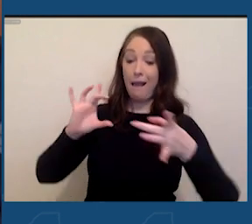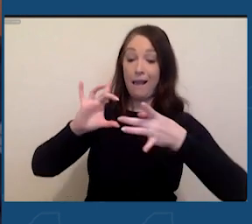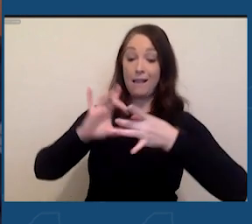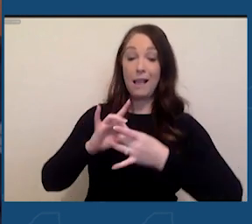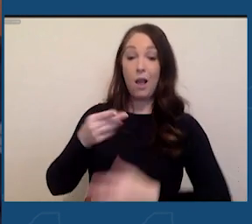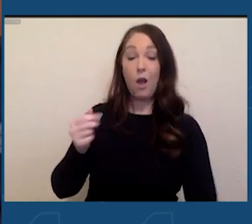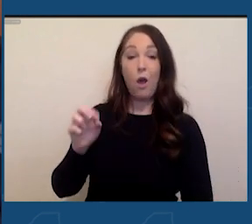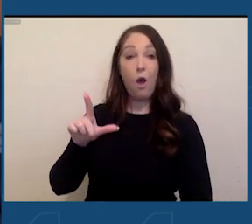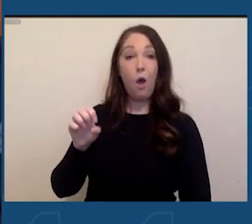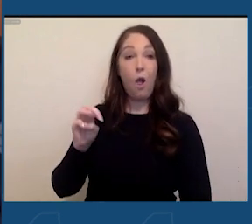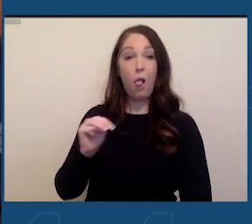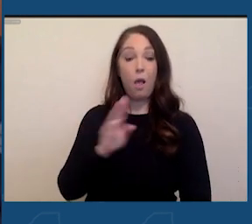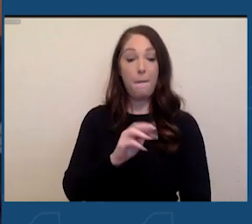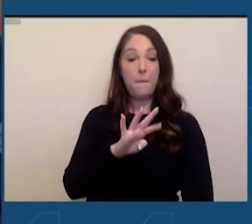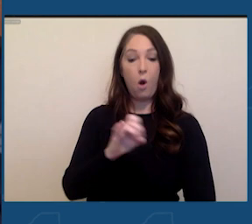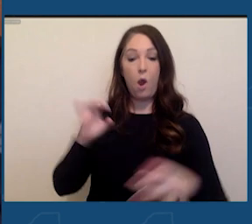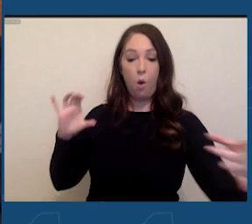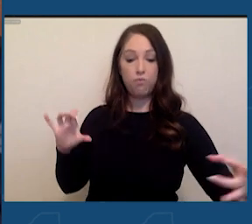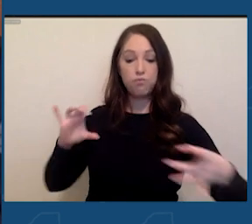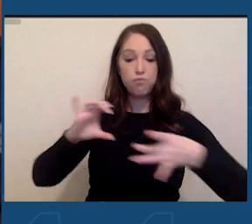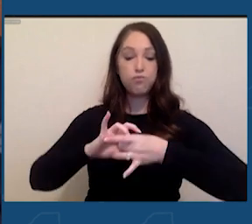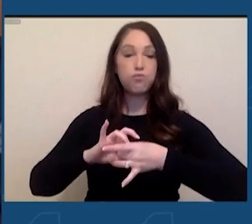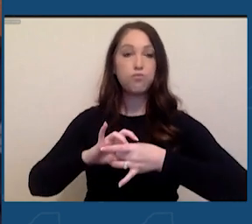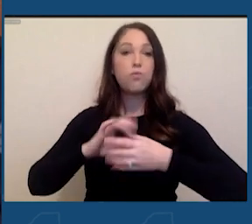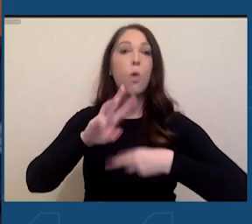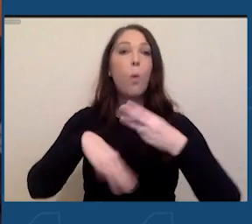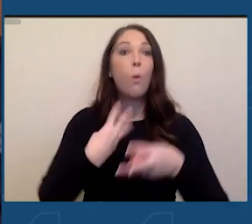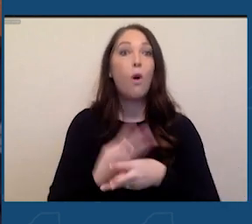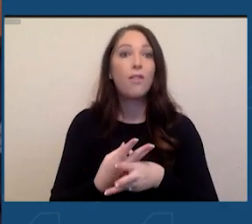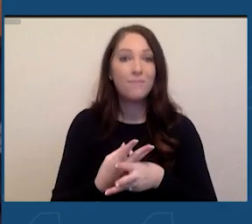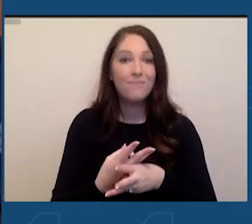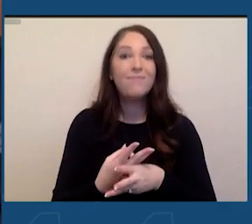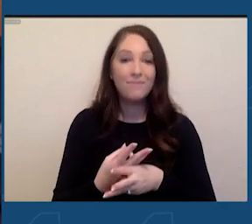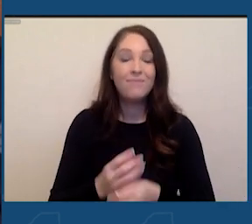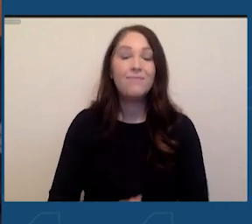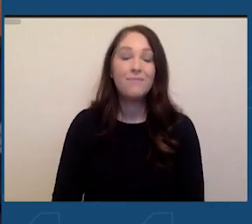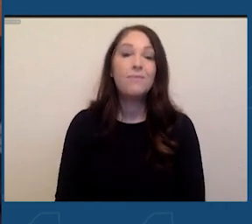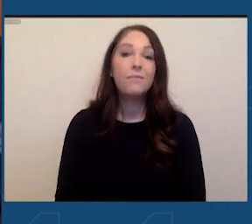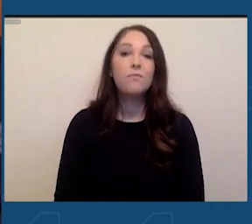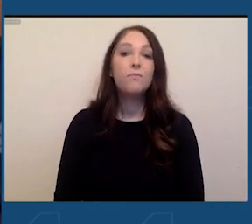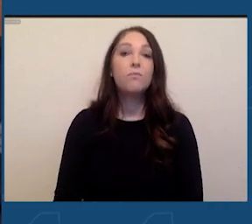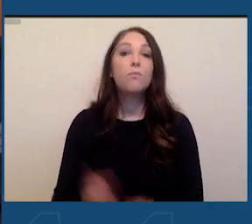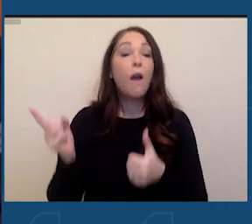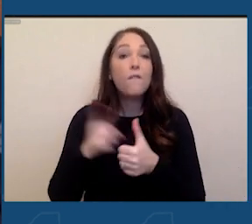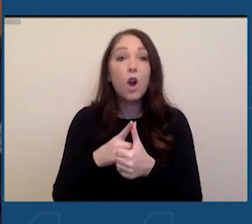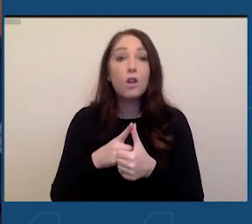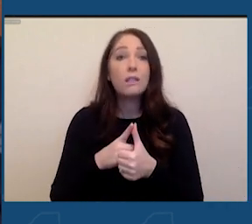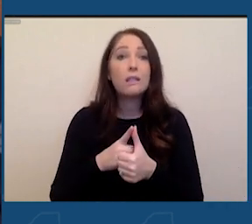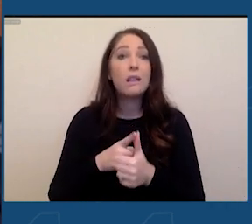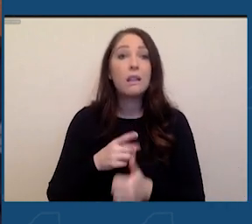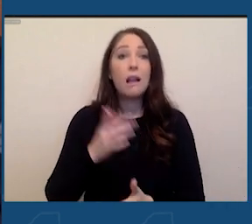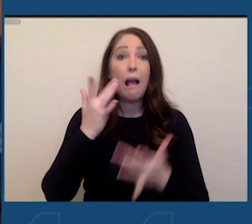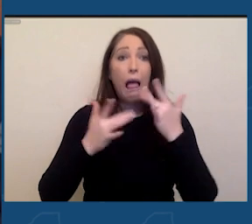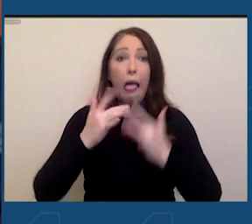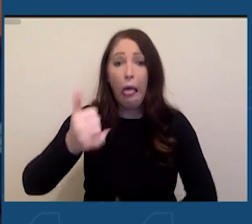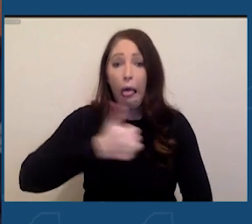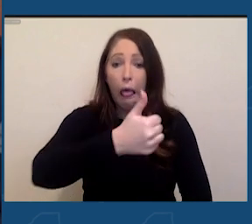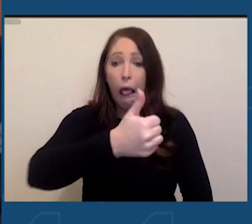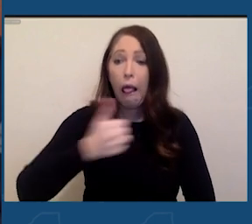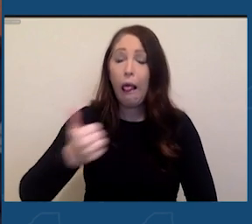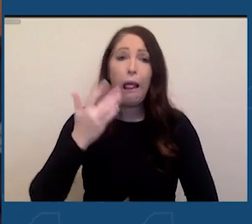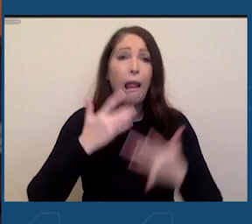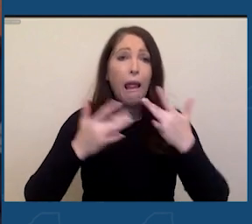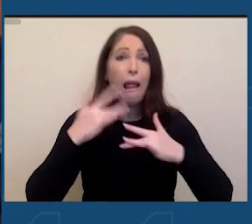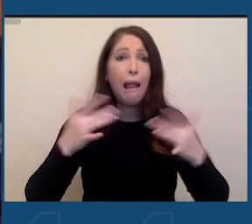world, right? Because first of all, it's a transportation desert, and it will relieve